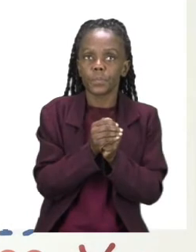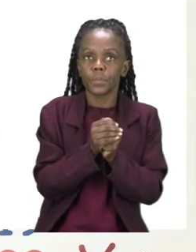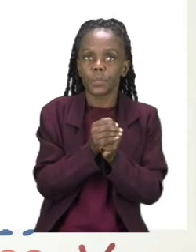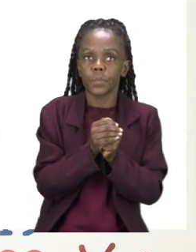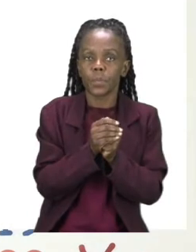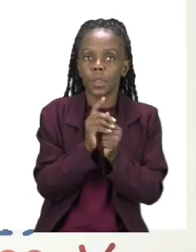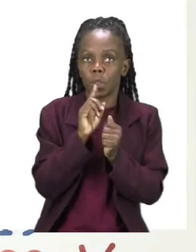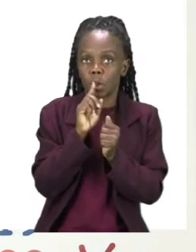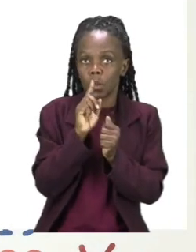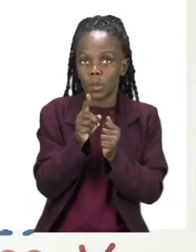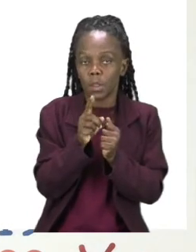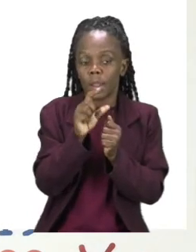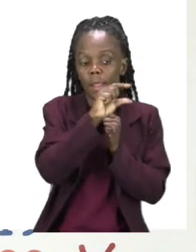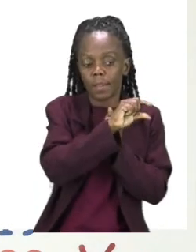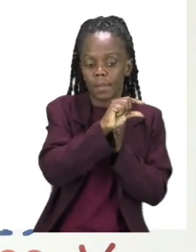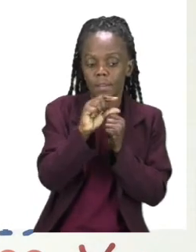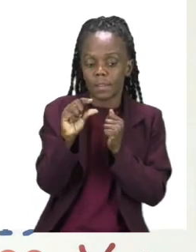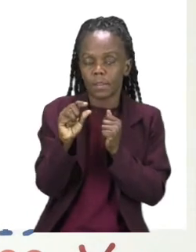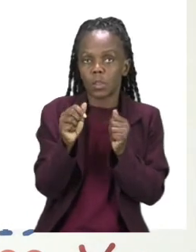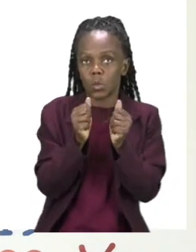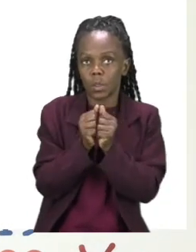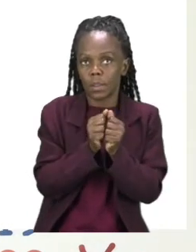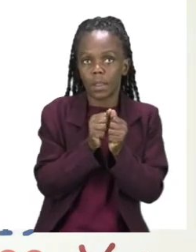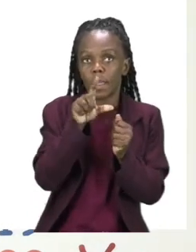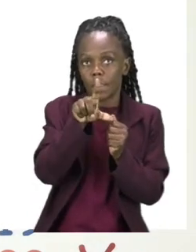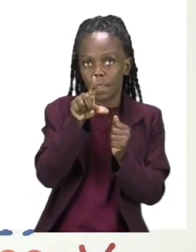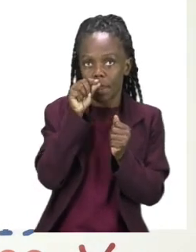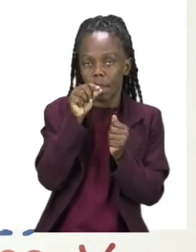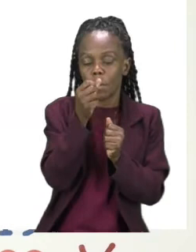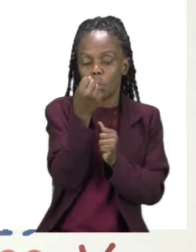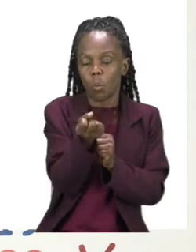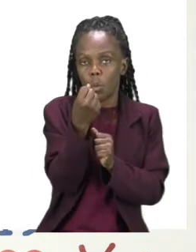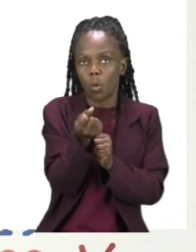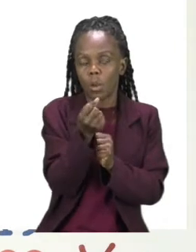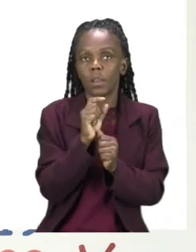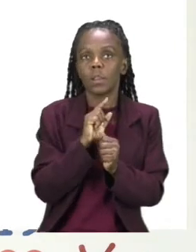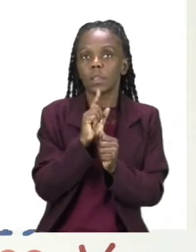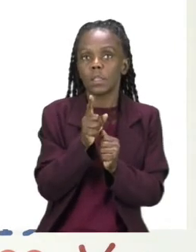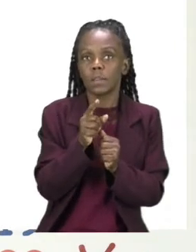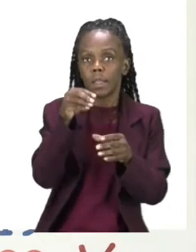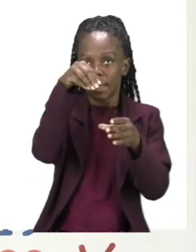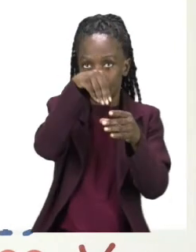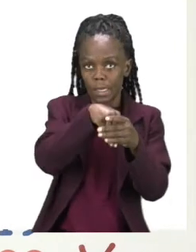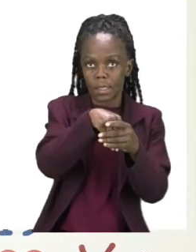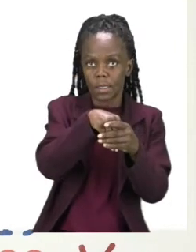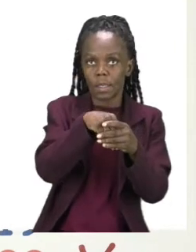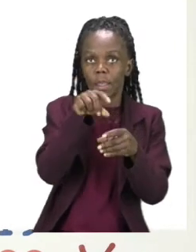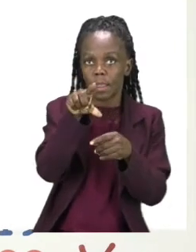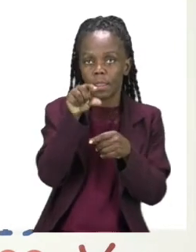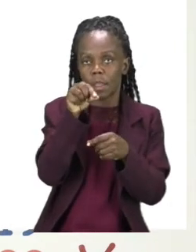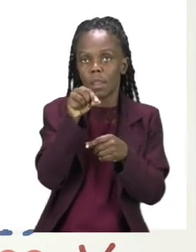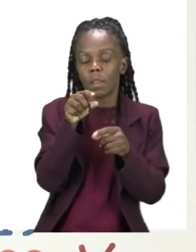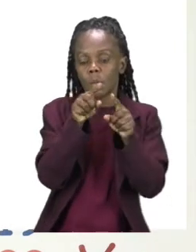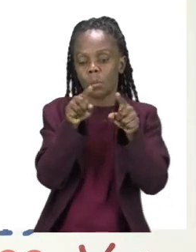sentence. Let's do it together. The ball is in